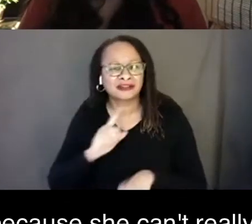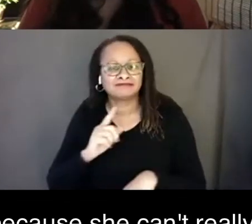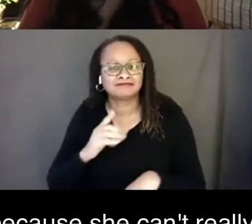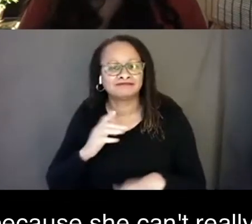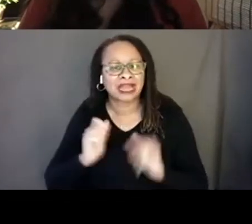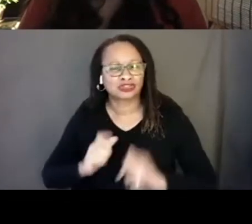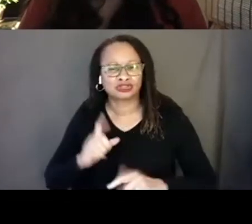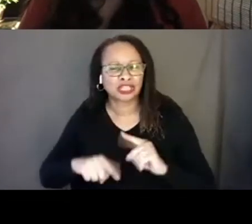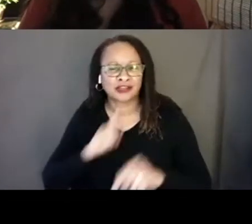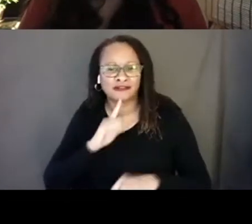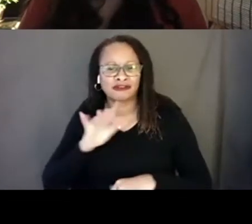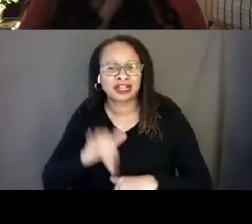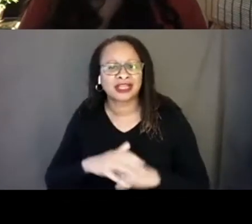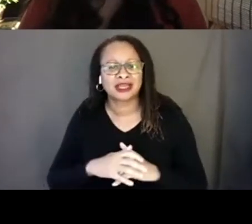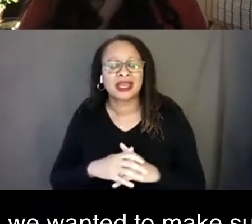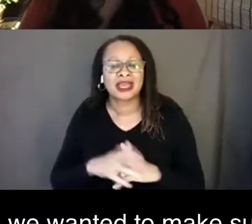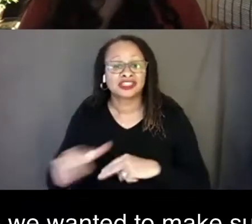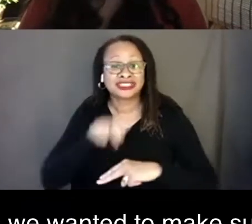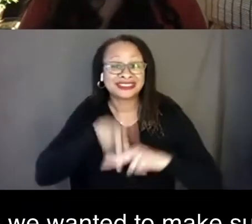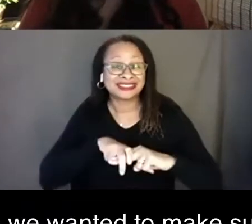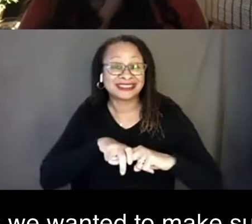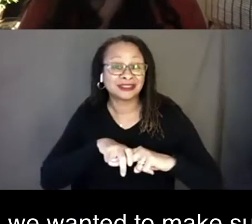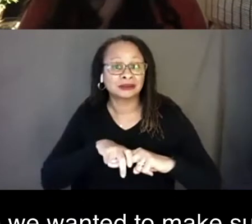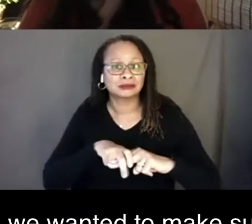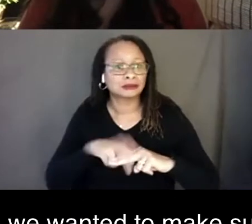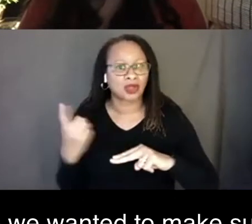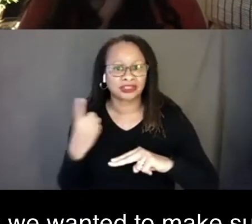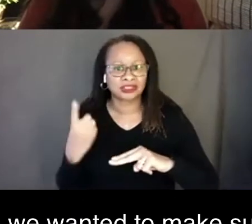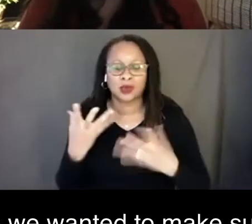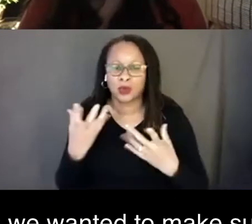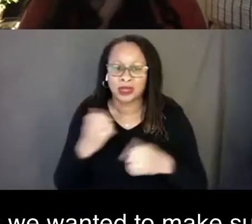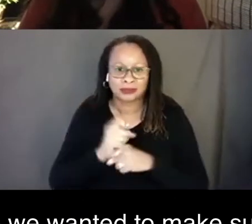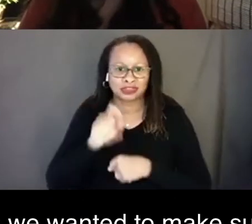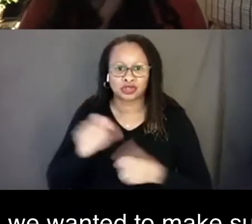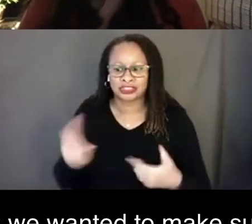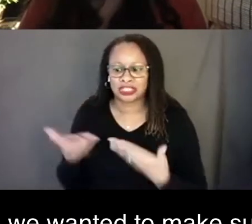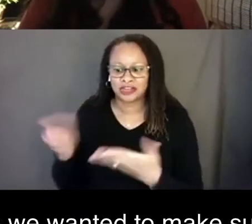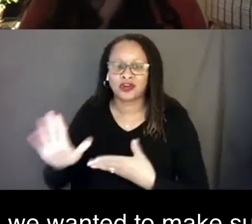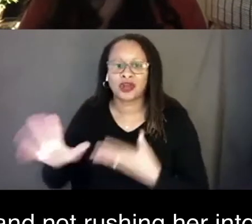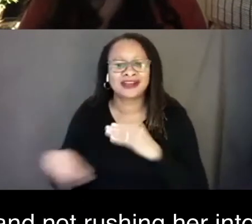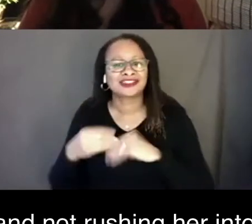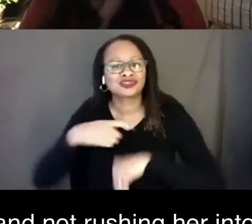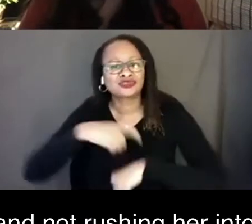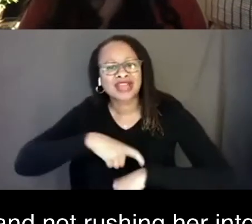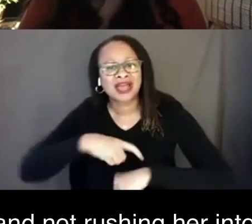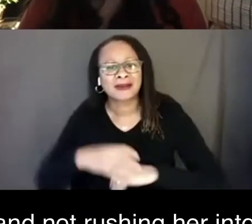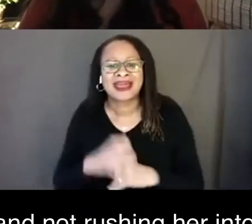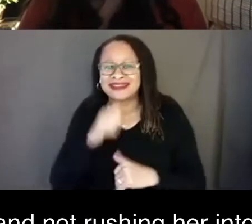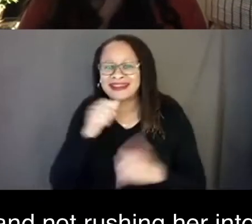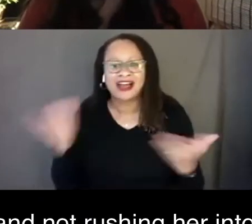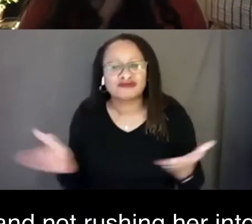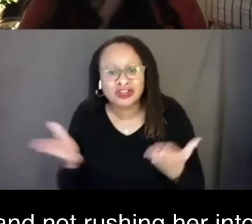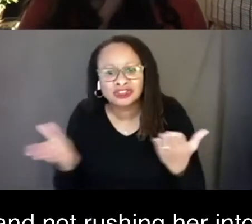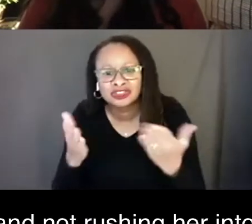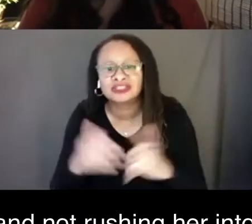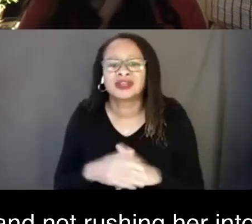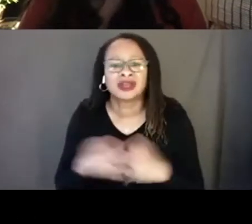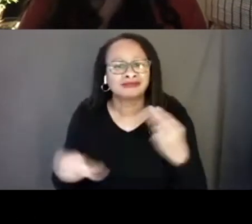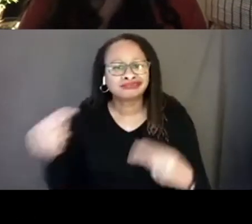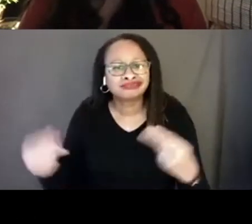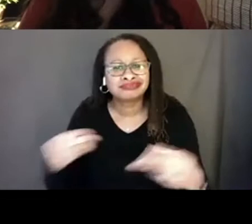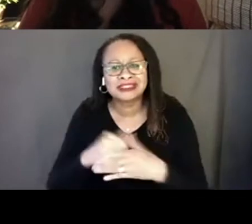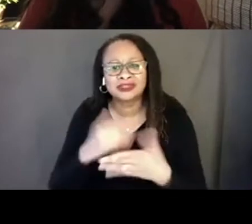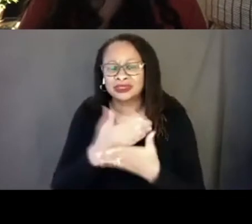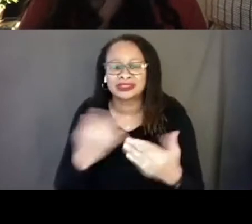she's just, you know, sitting in the chair all the time. So we wanted to make sure to give her extra time and not rushing her into something that, you